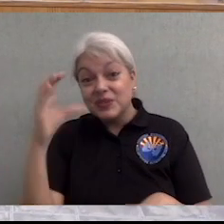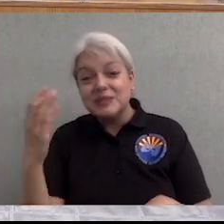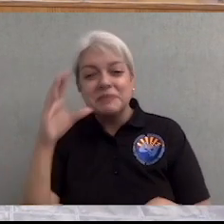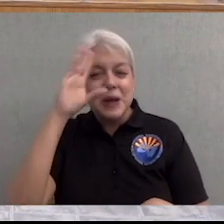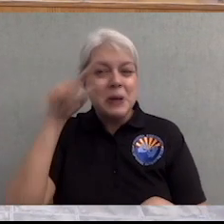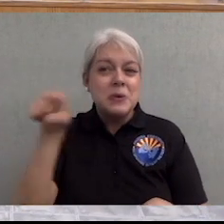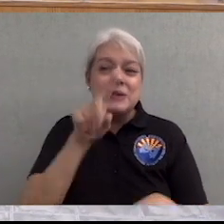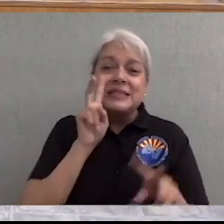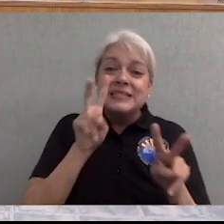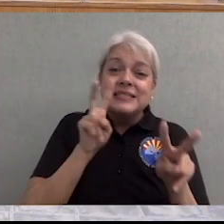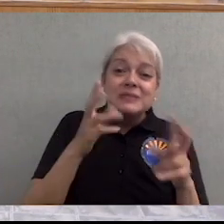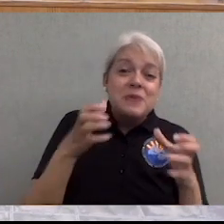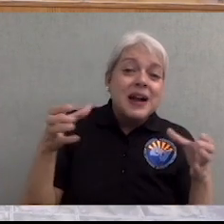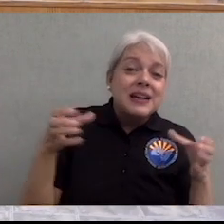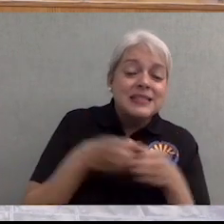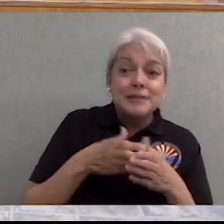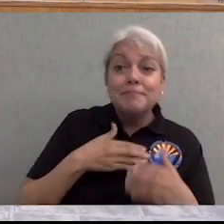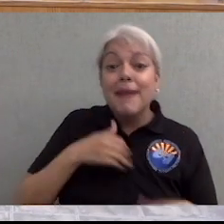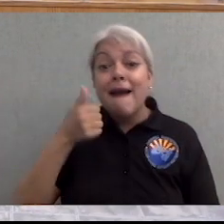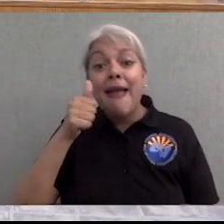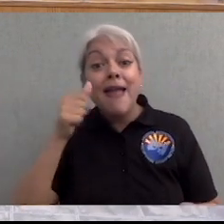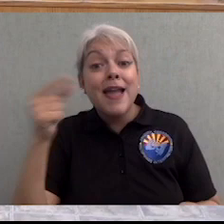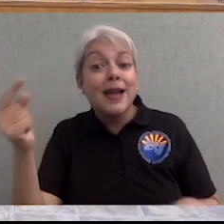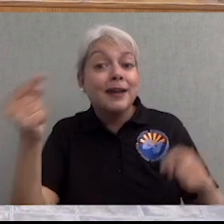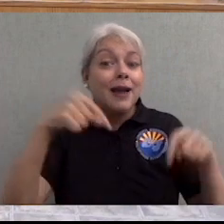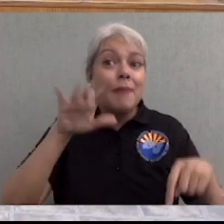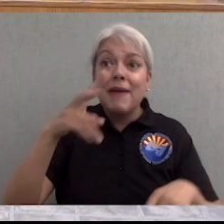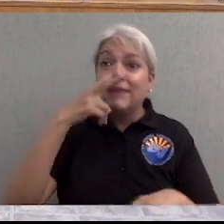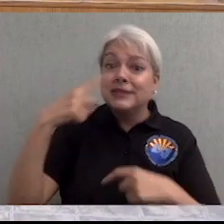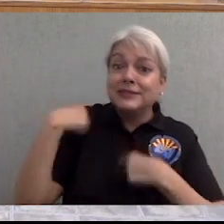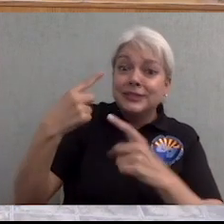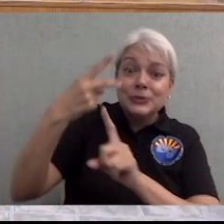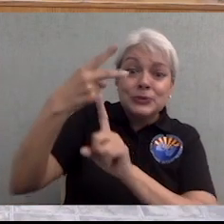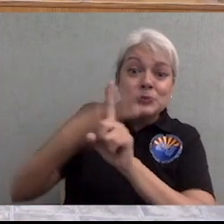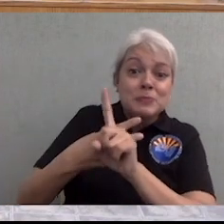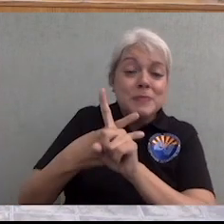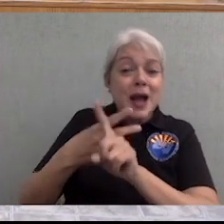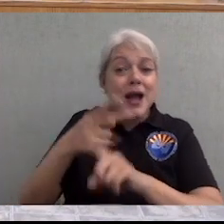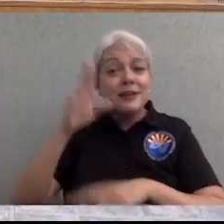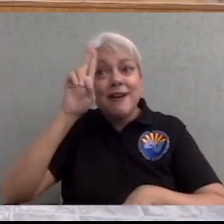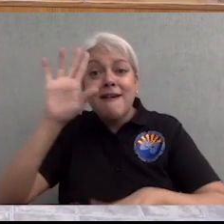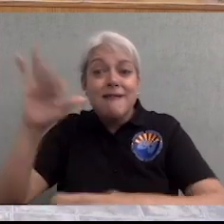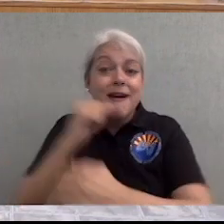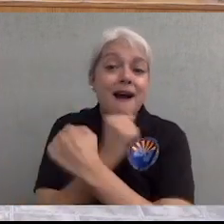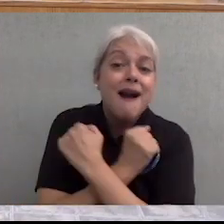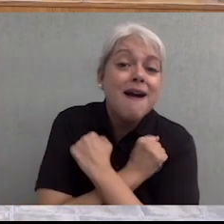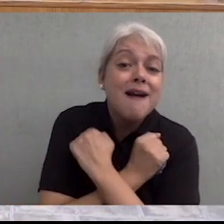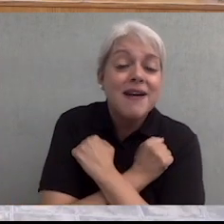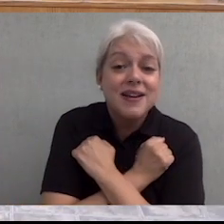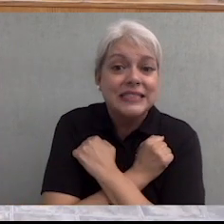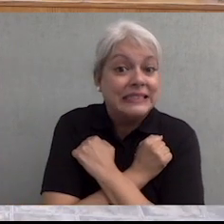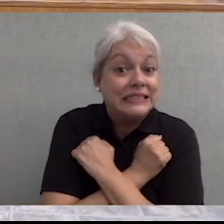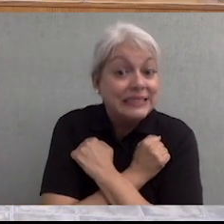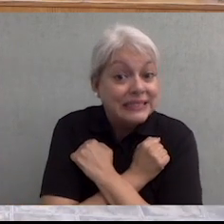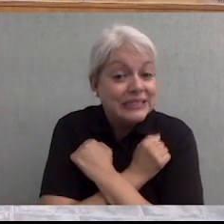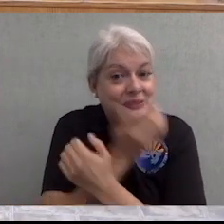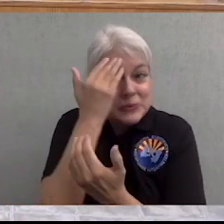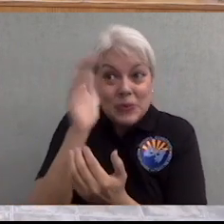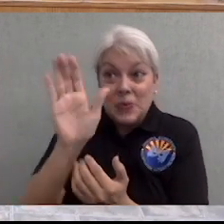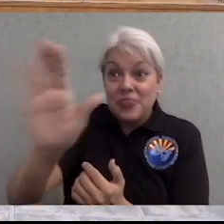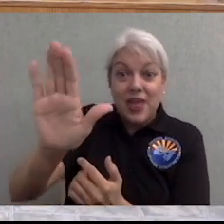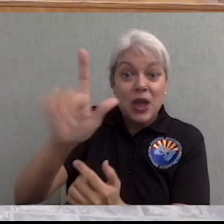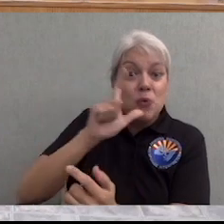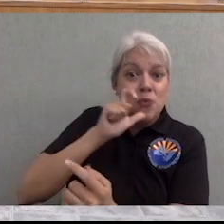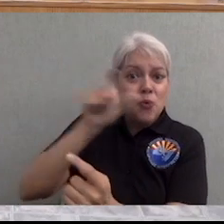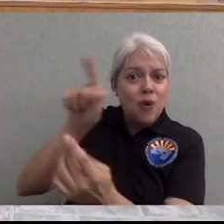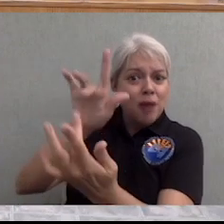in about 2 months, and the first thing you want to do is give him a hug. But you have no idea the contact he's had, and he may not know. So the worst thing you can do